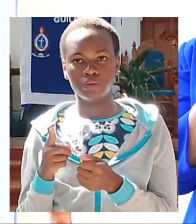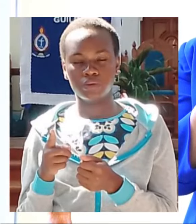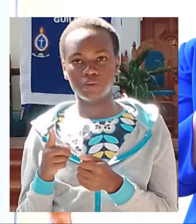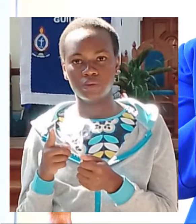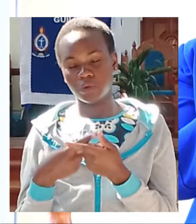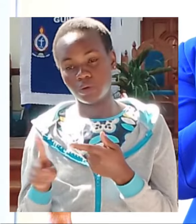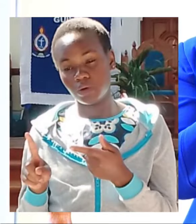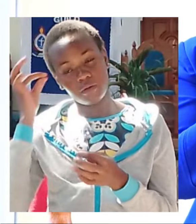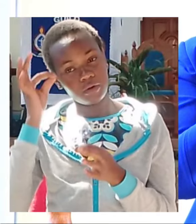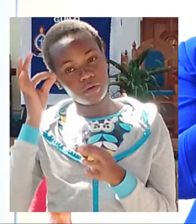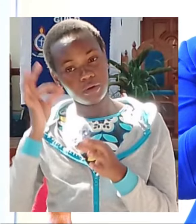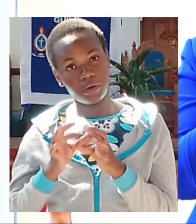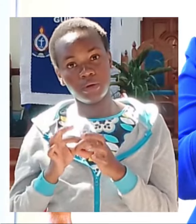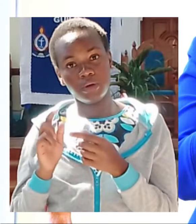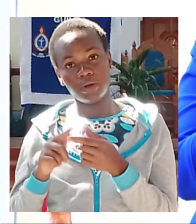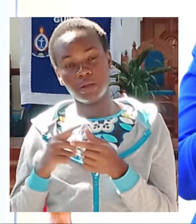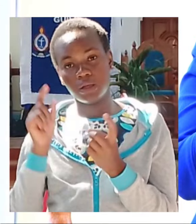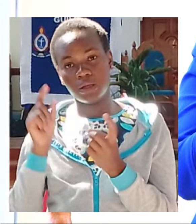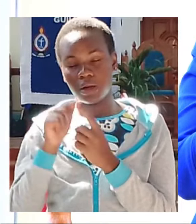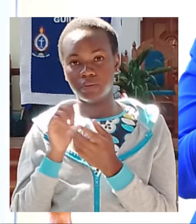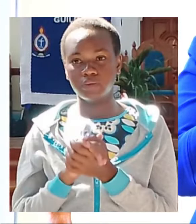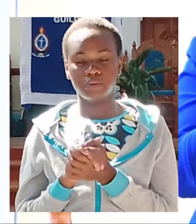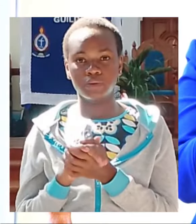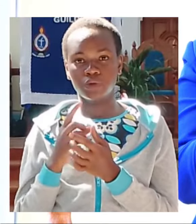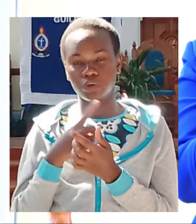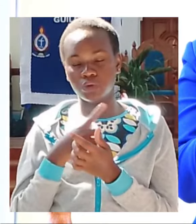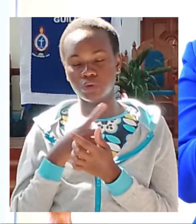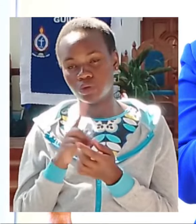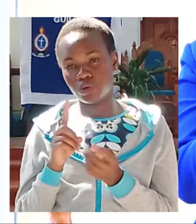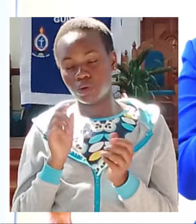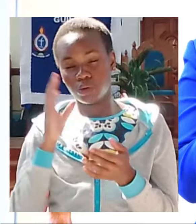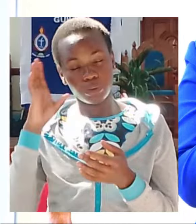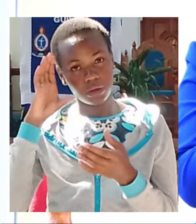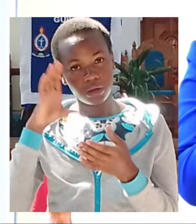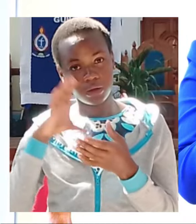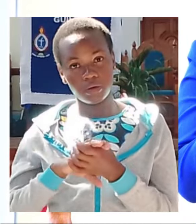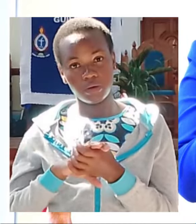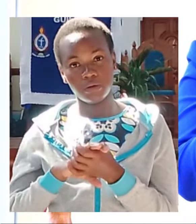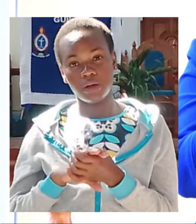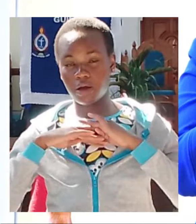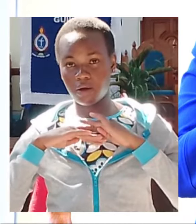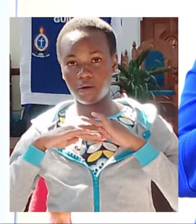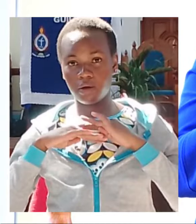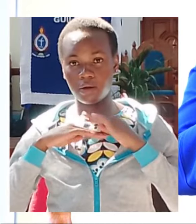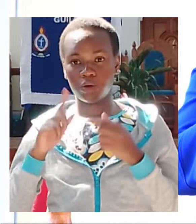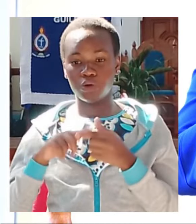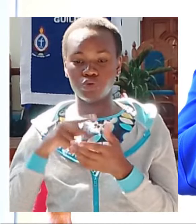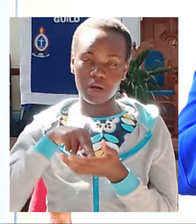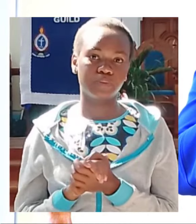when your faith is tested, do you believe enough to stand?